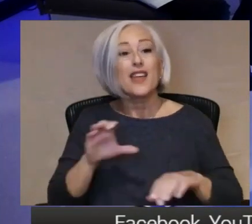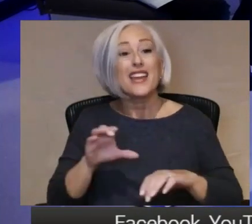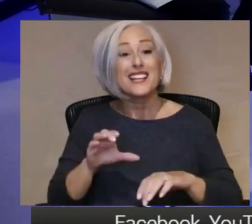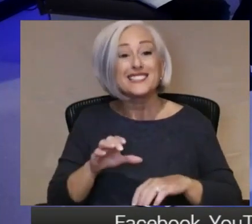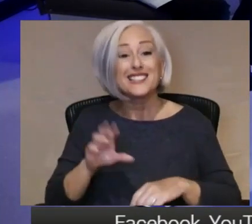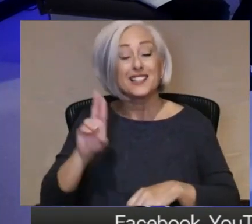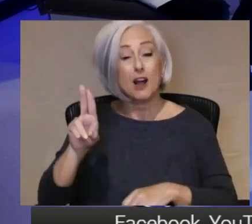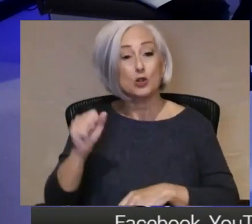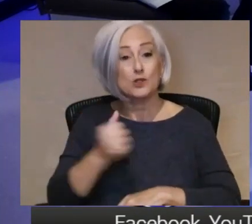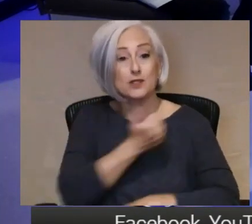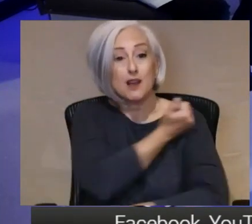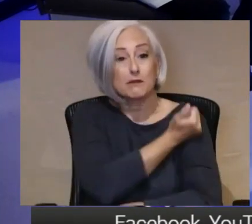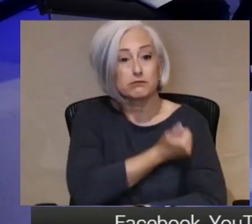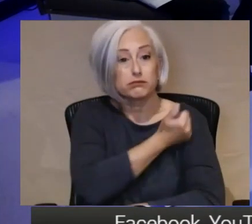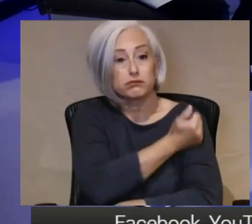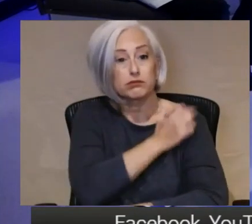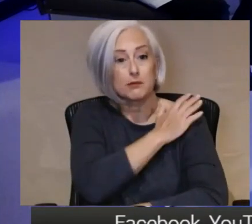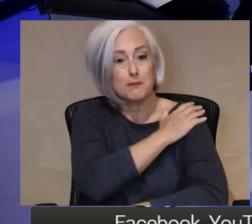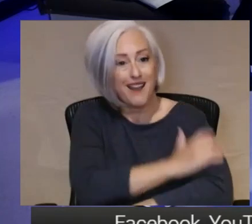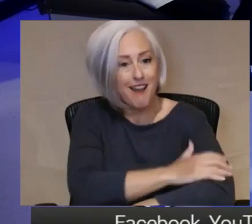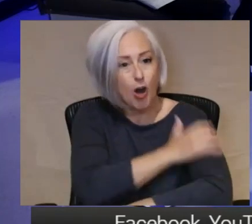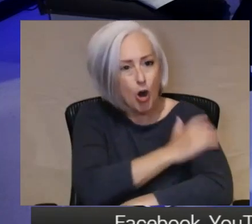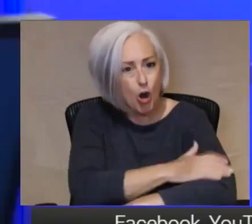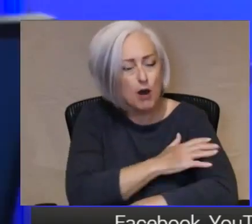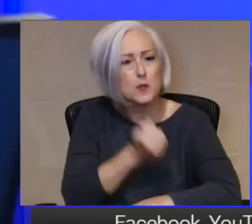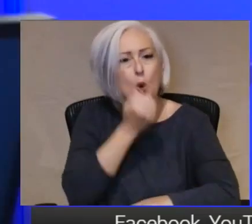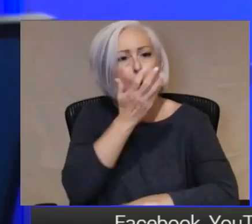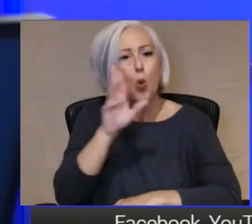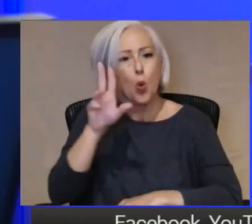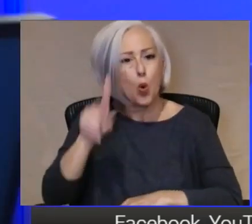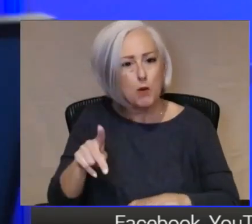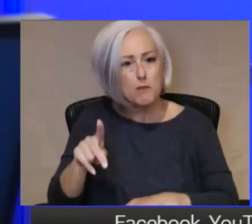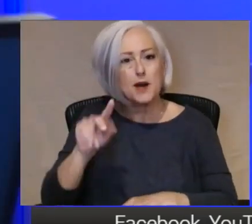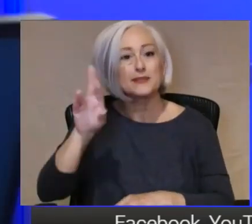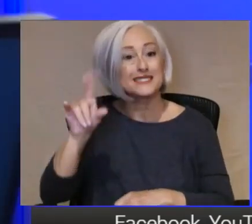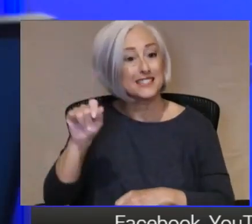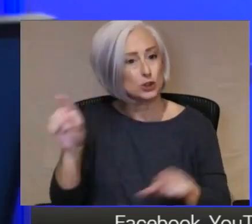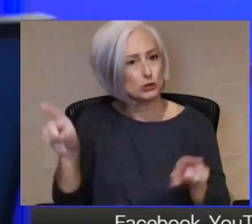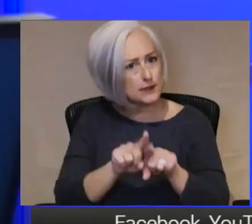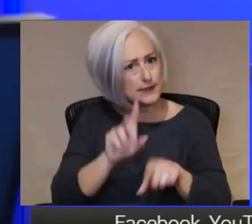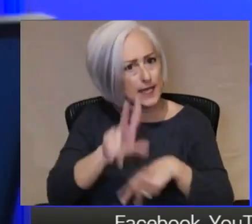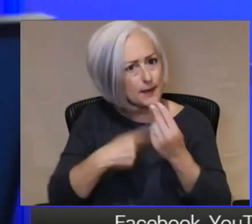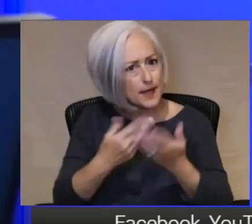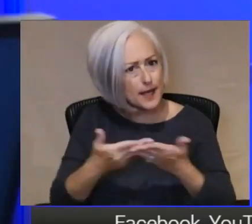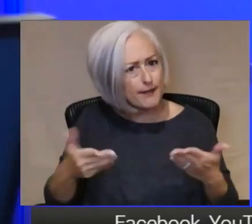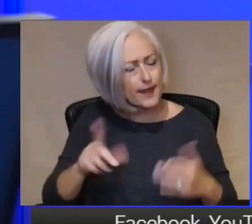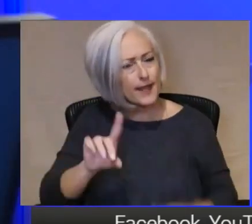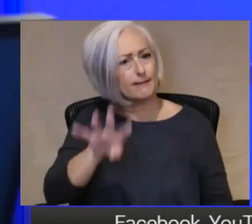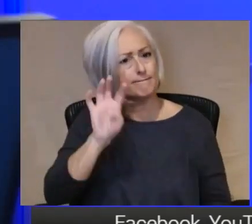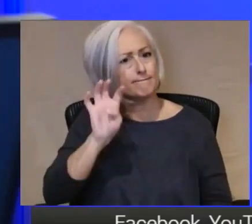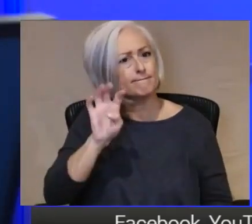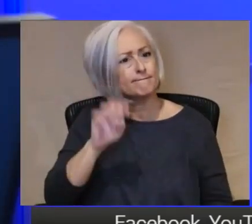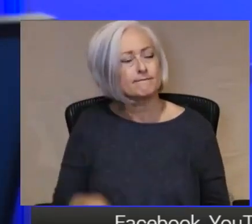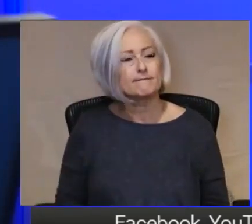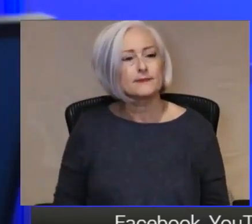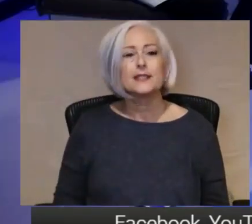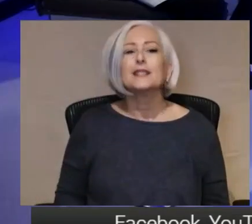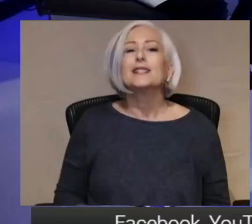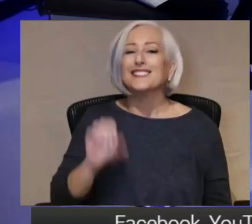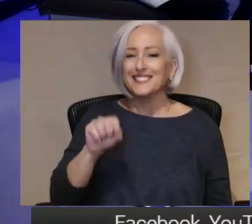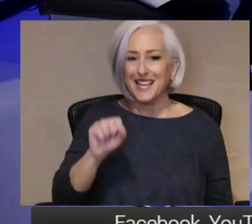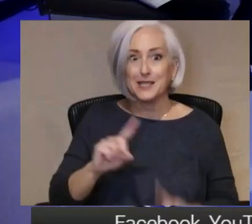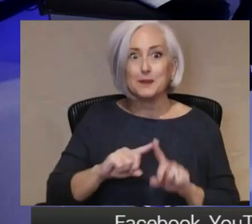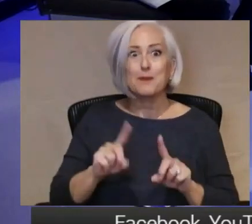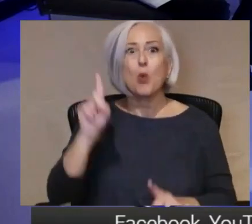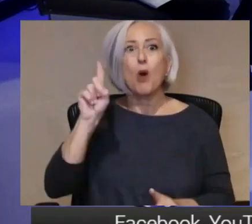up the tissue. It makes it feel really good. Same kind of thing? Same kind of thing, except 1,000 points from that. Okay.